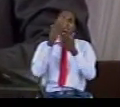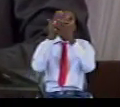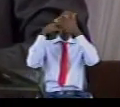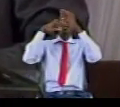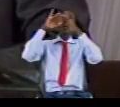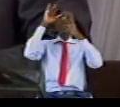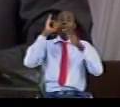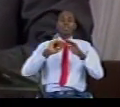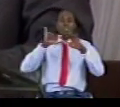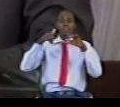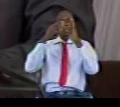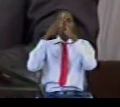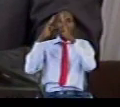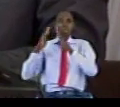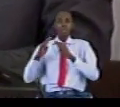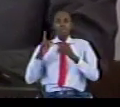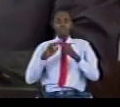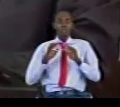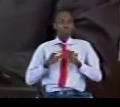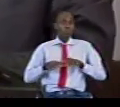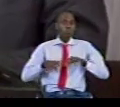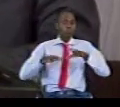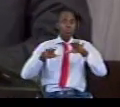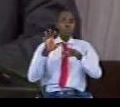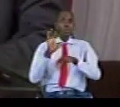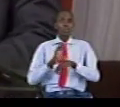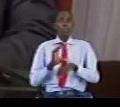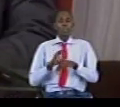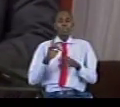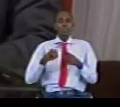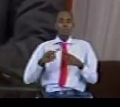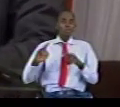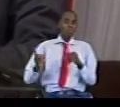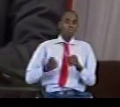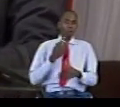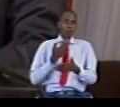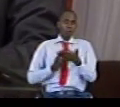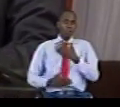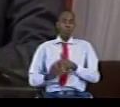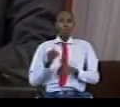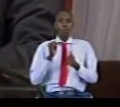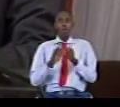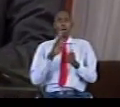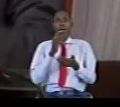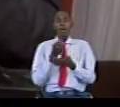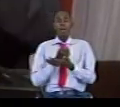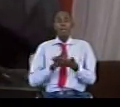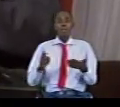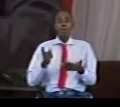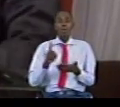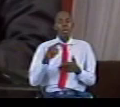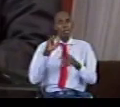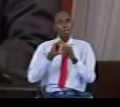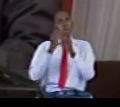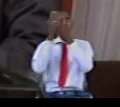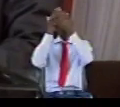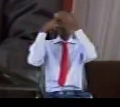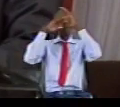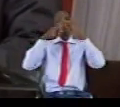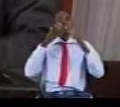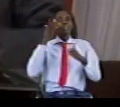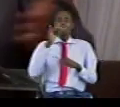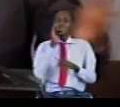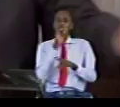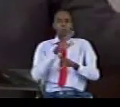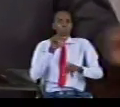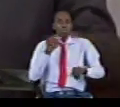and the church of the firstborn, which are reaching where? in heaven. And so there's no doubt there's